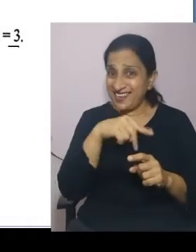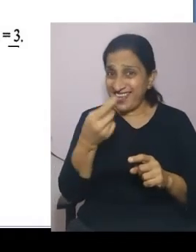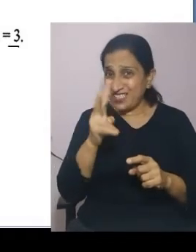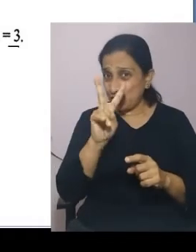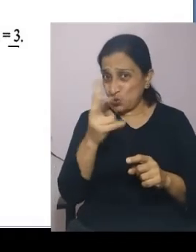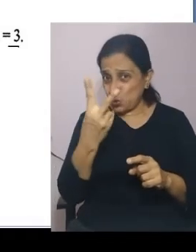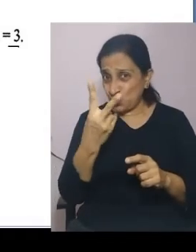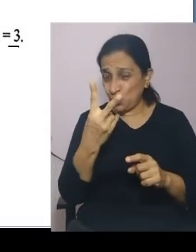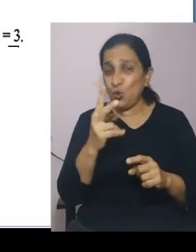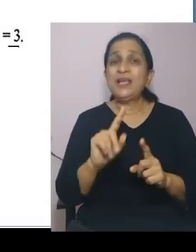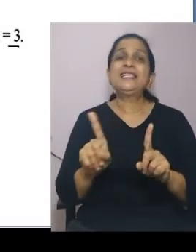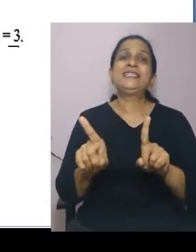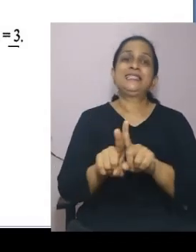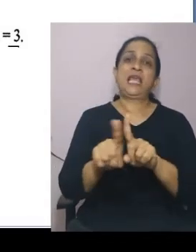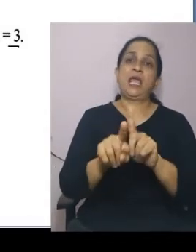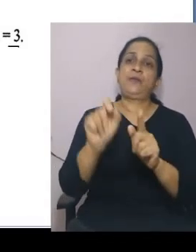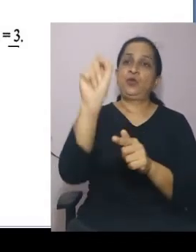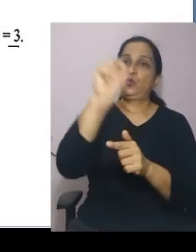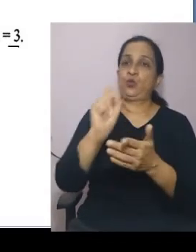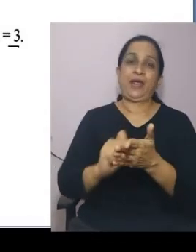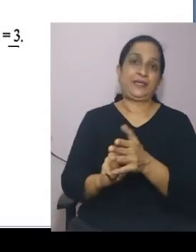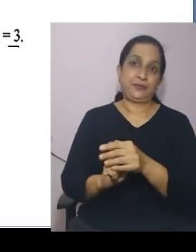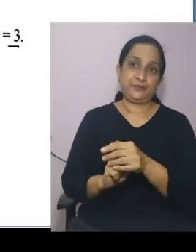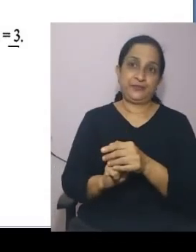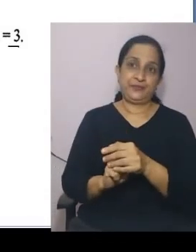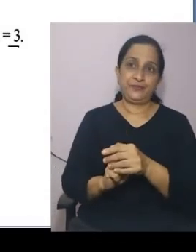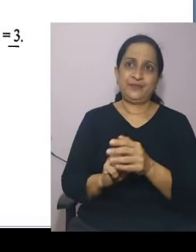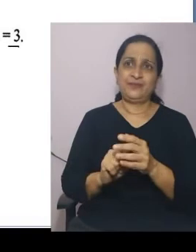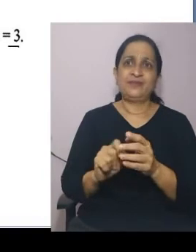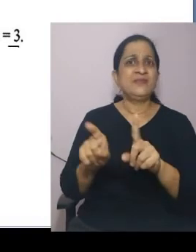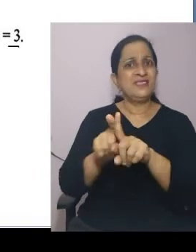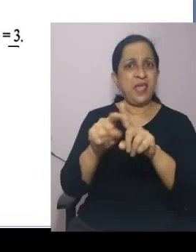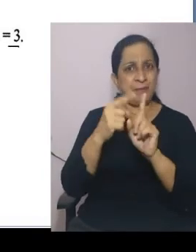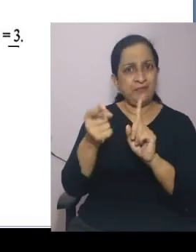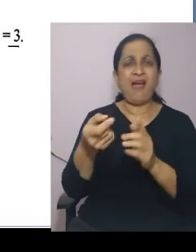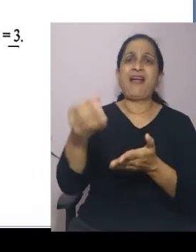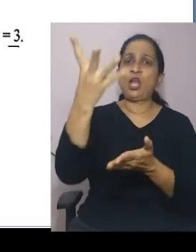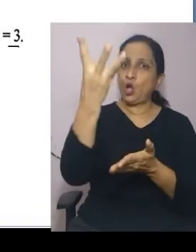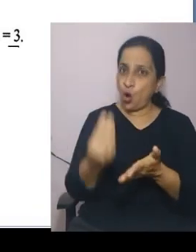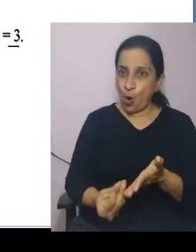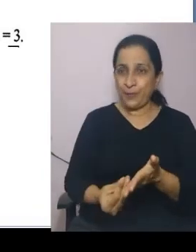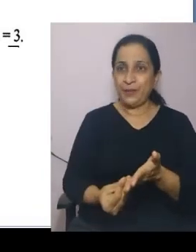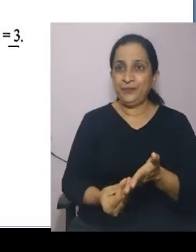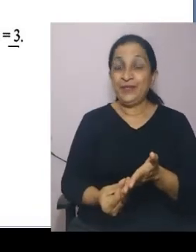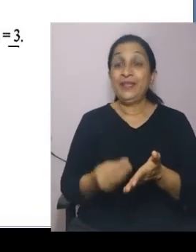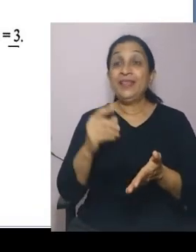2 columns as it is here, same.